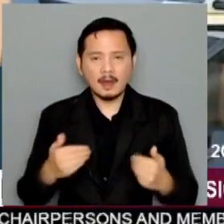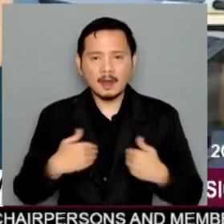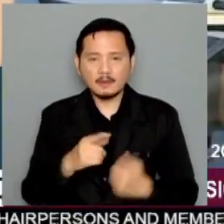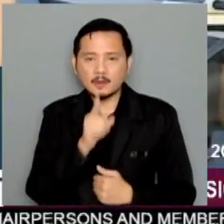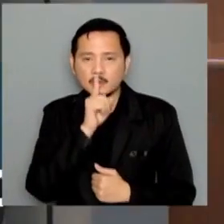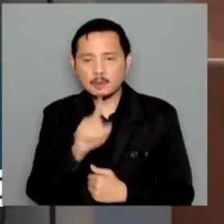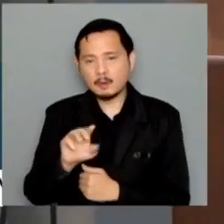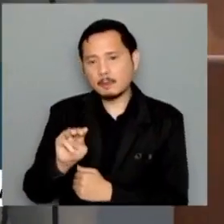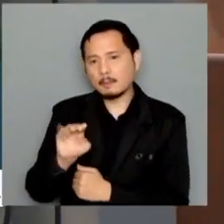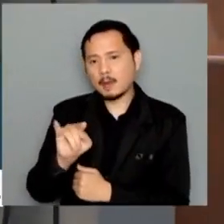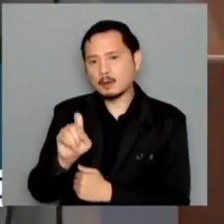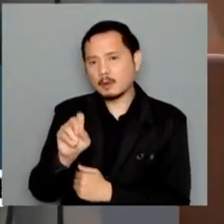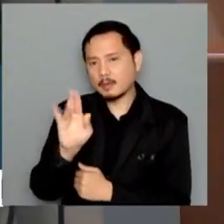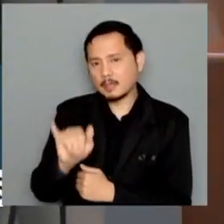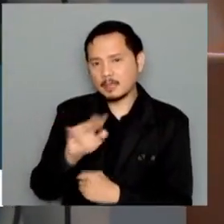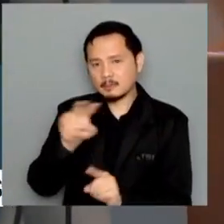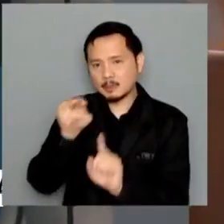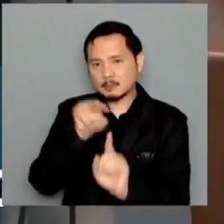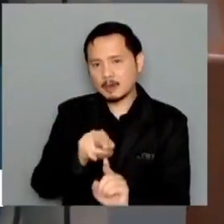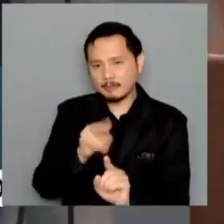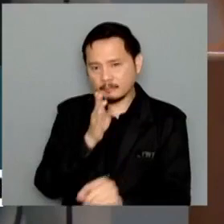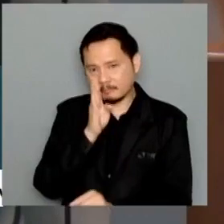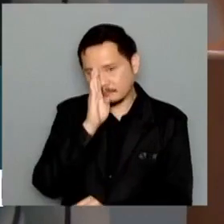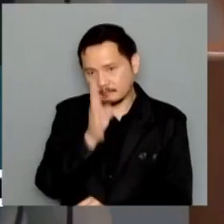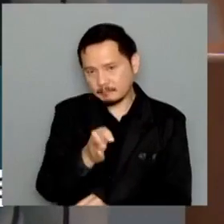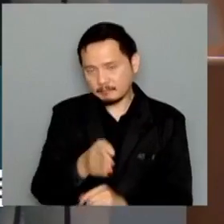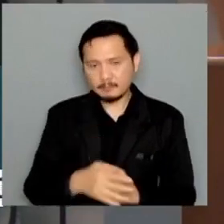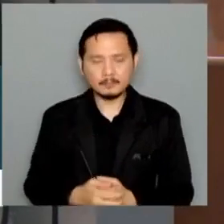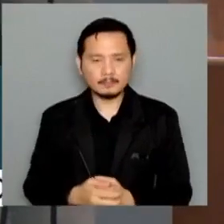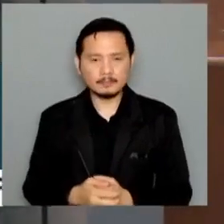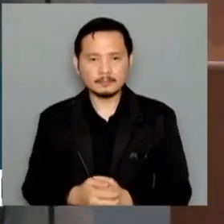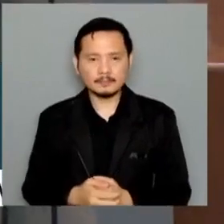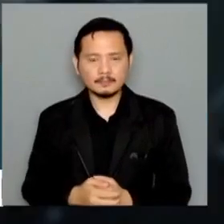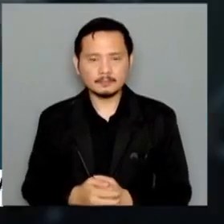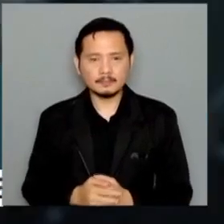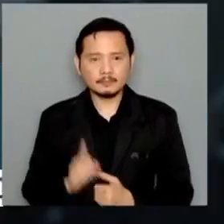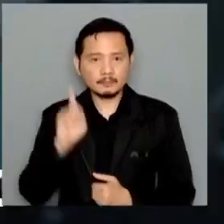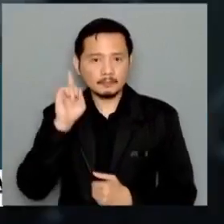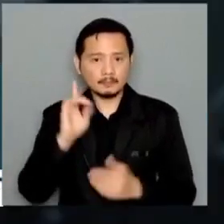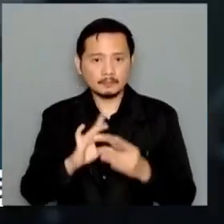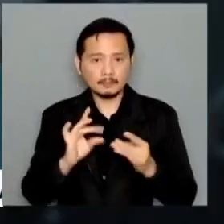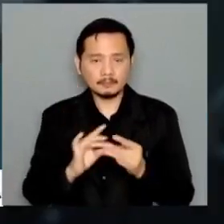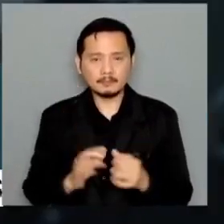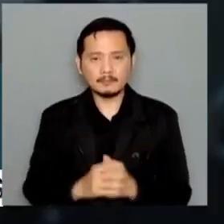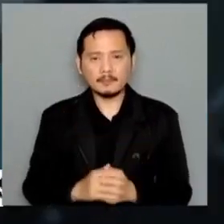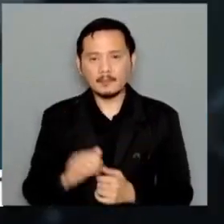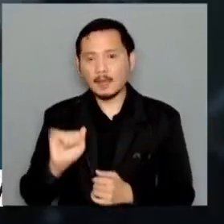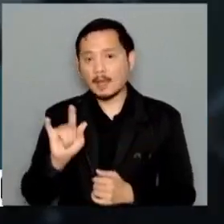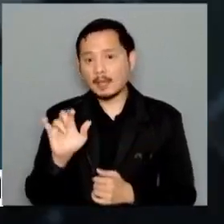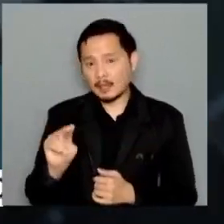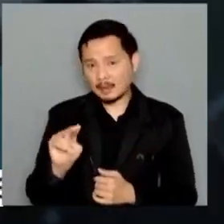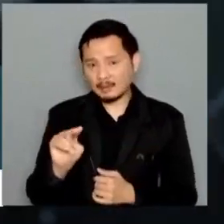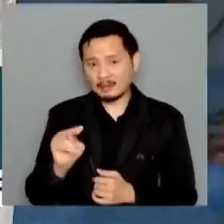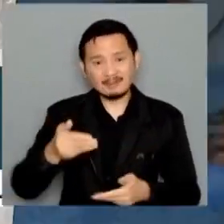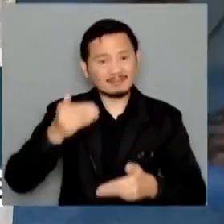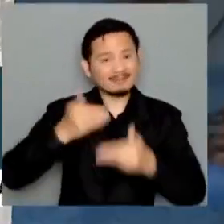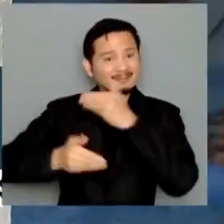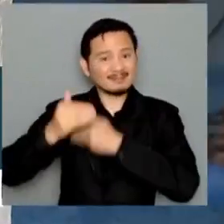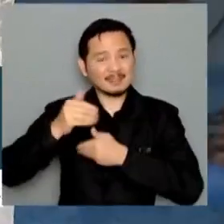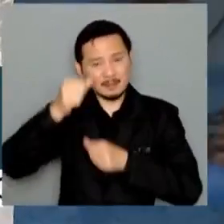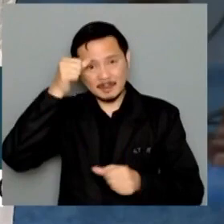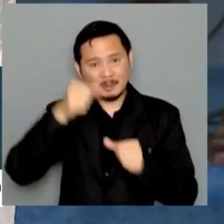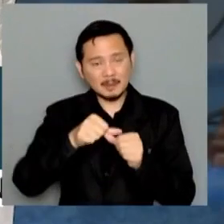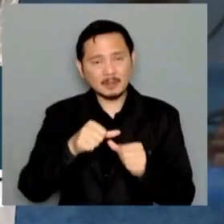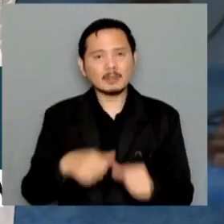minority voice. Ontiveros recalls it was Cayetano who declared during their first day of Senate session that he and